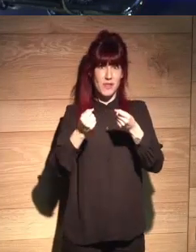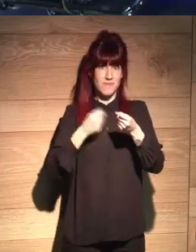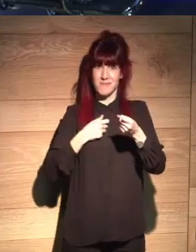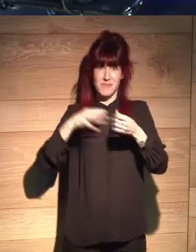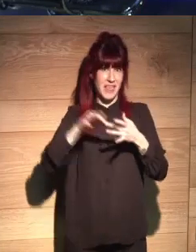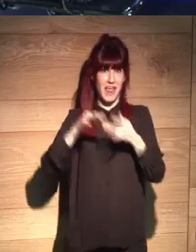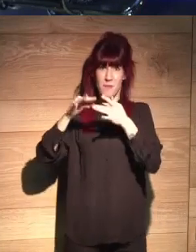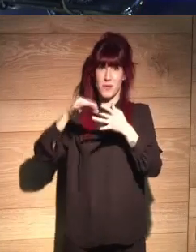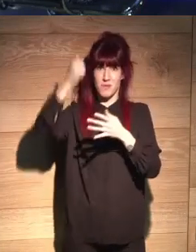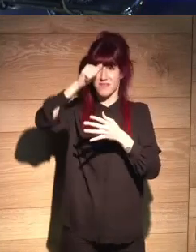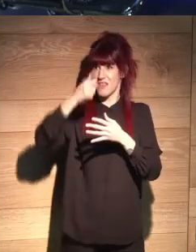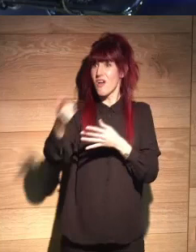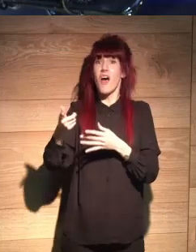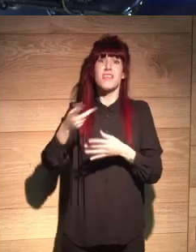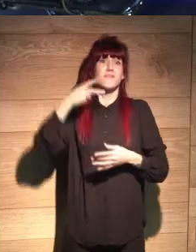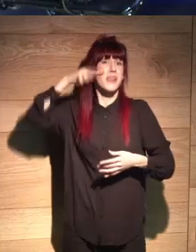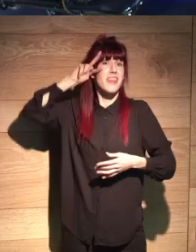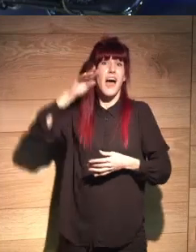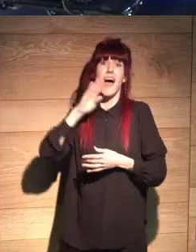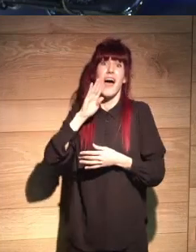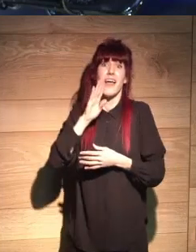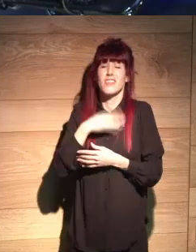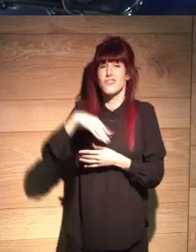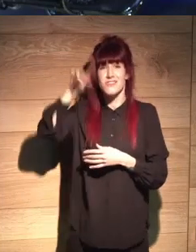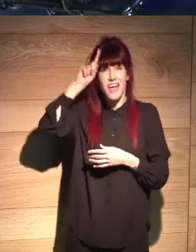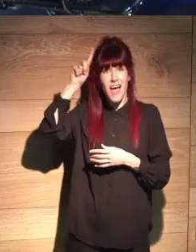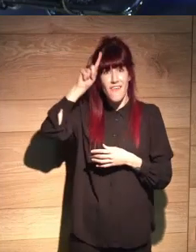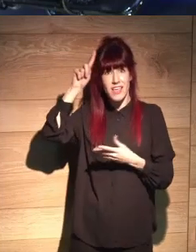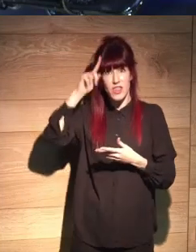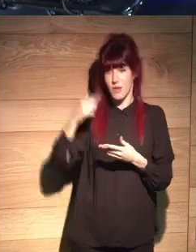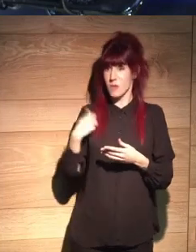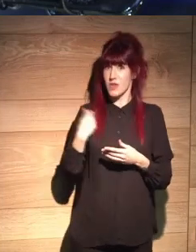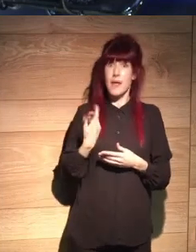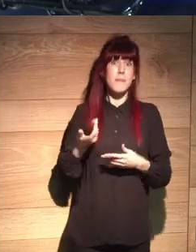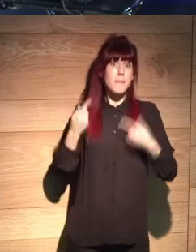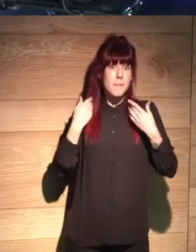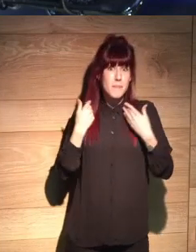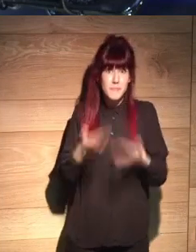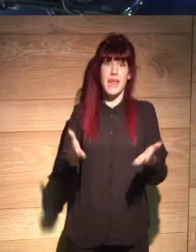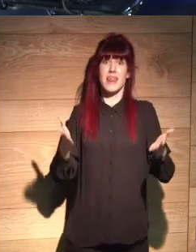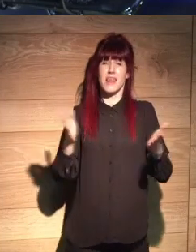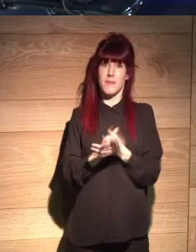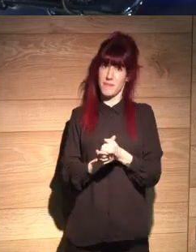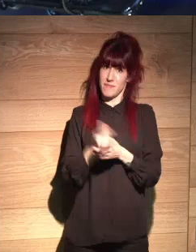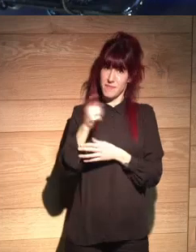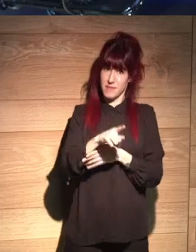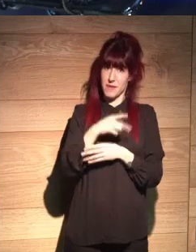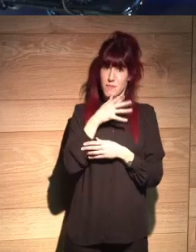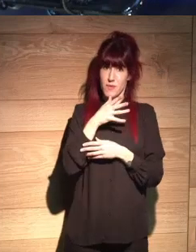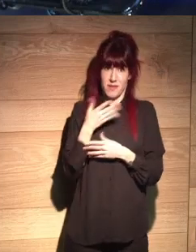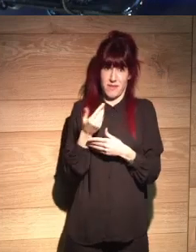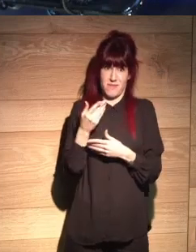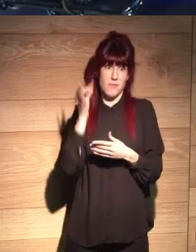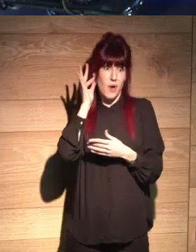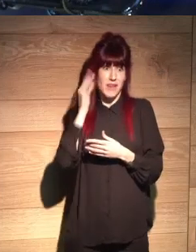by men, they have not gone through that experience. They don't see that need, and they lose that business opportunity that maybe